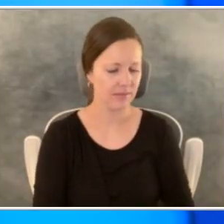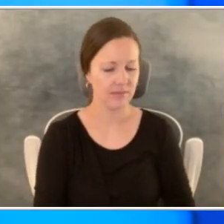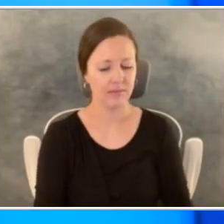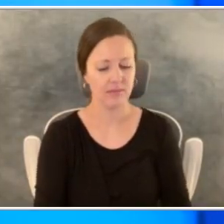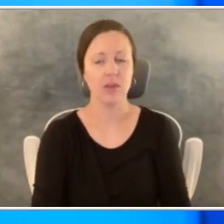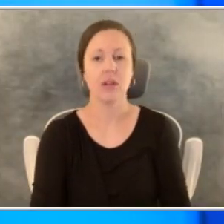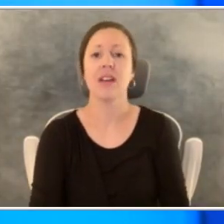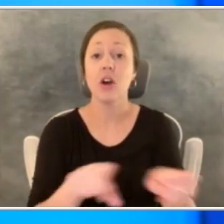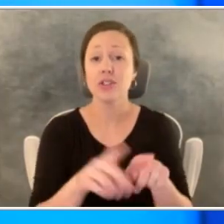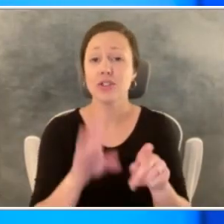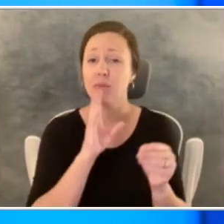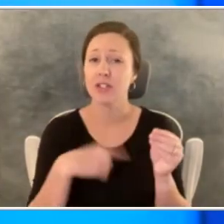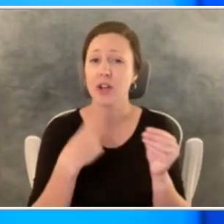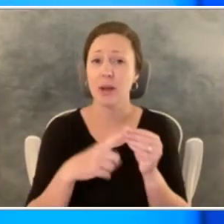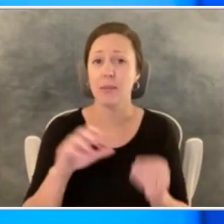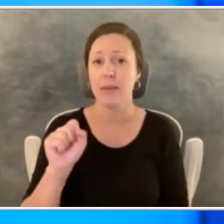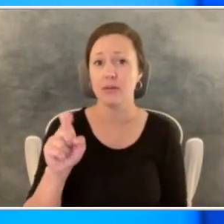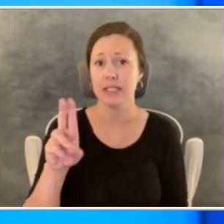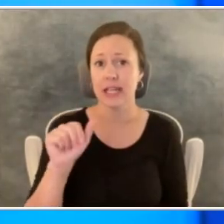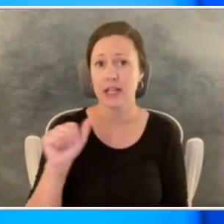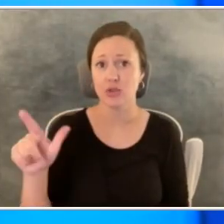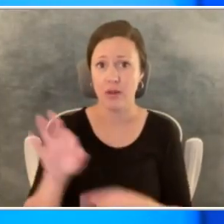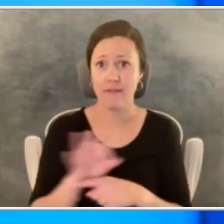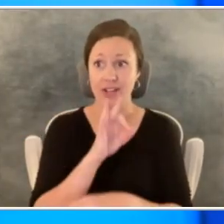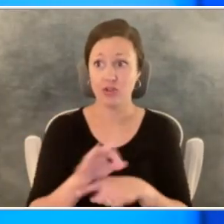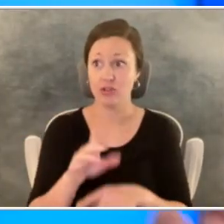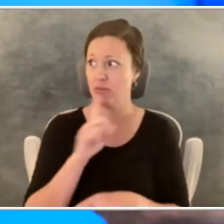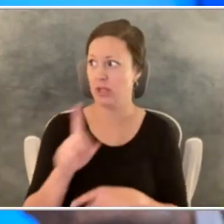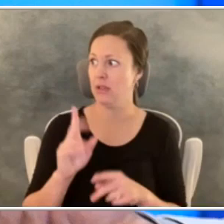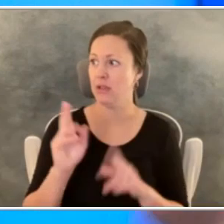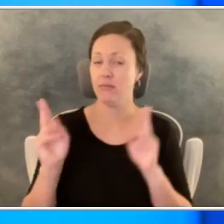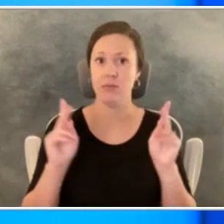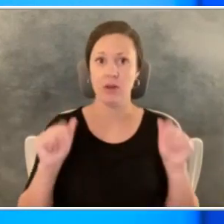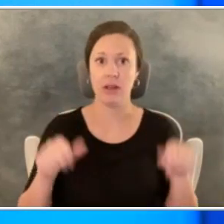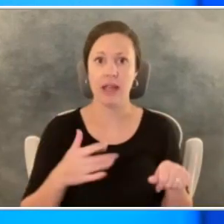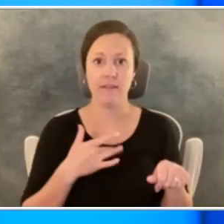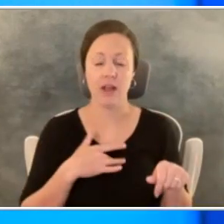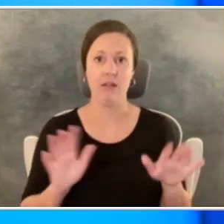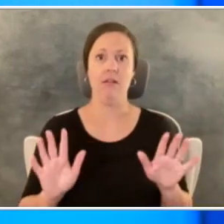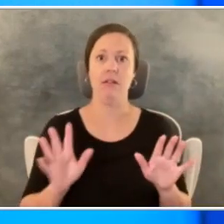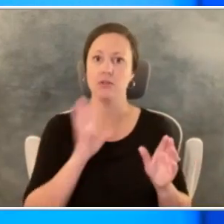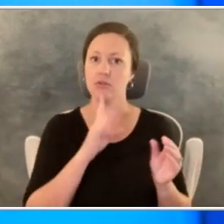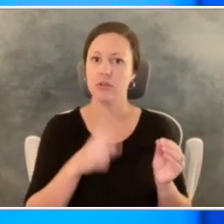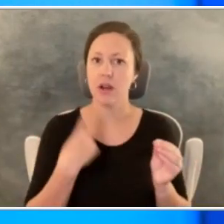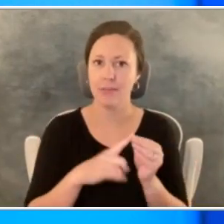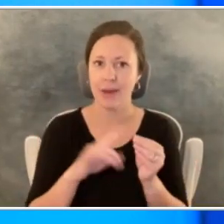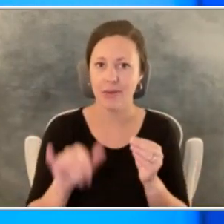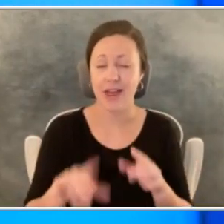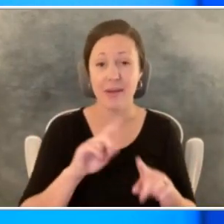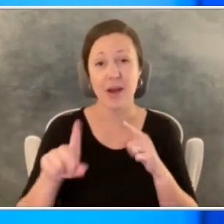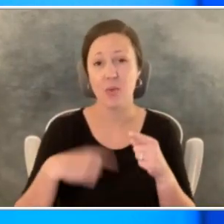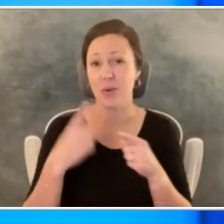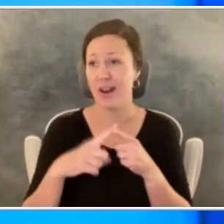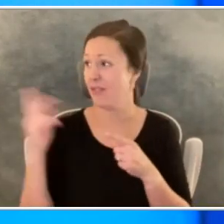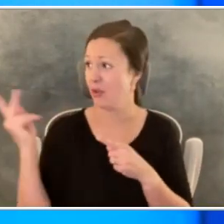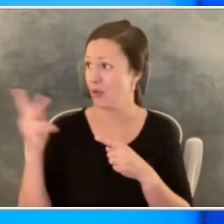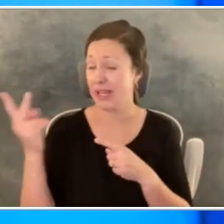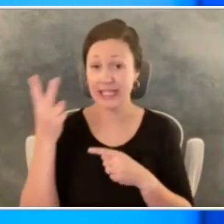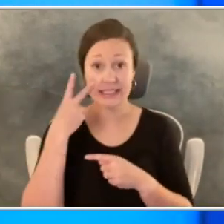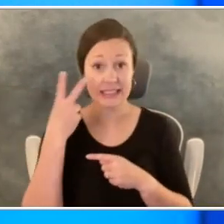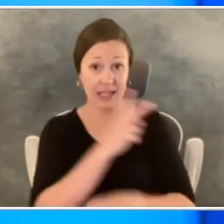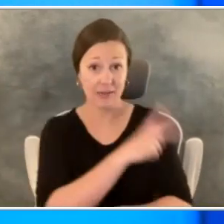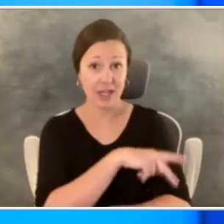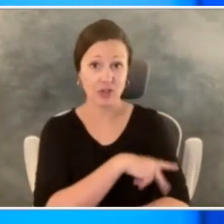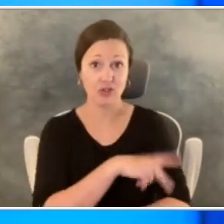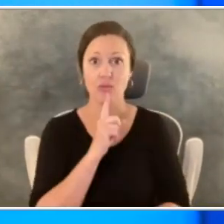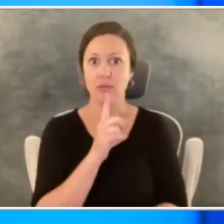think sometimes people are a little comfortable talking about that, but I think Katie and I, when we see patients, we're very direct with, this is why we're